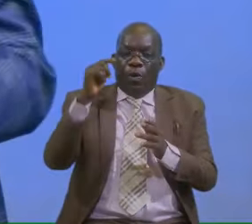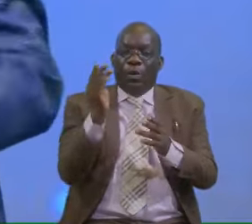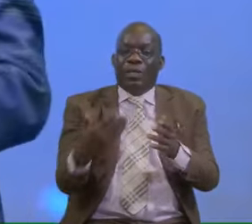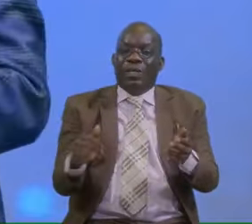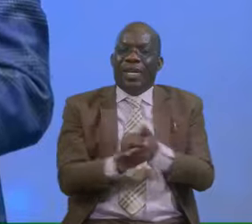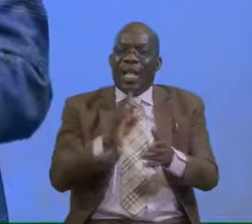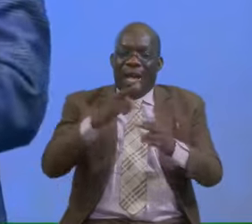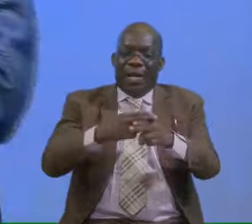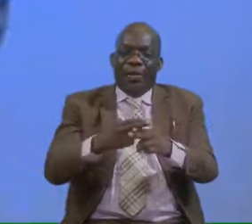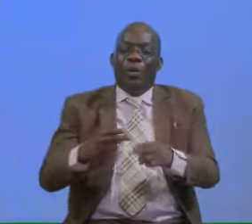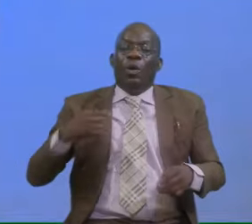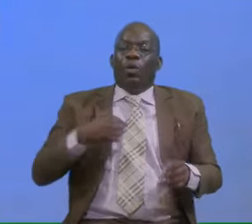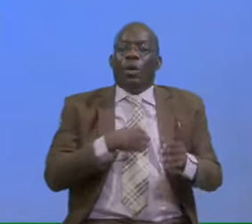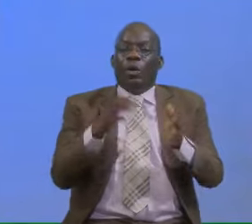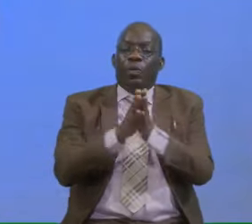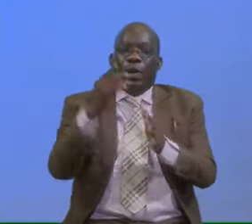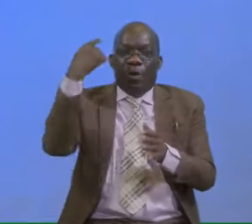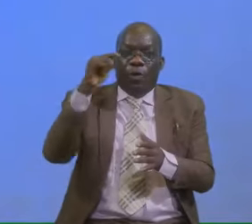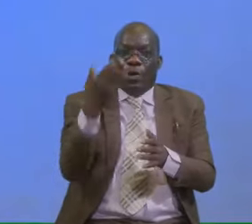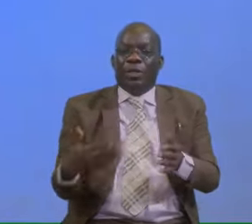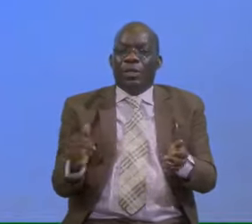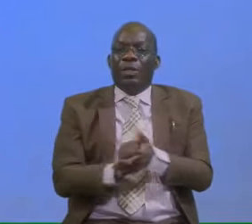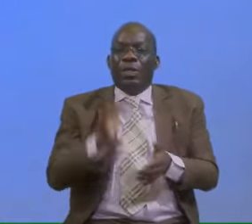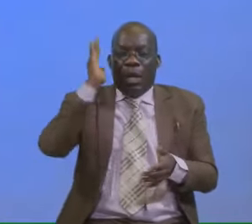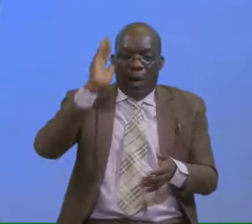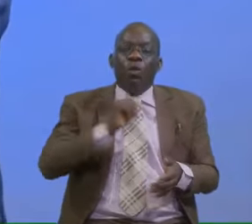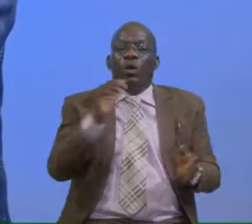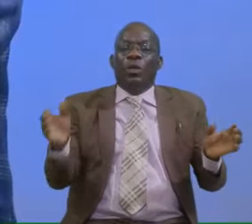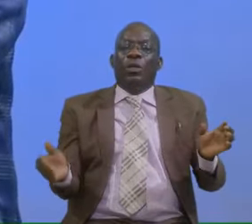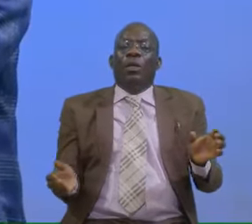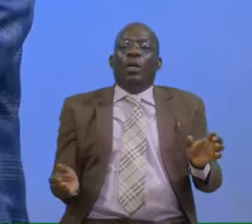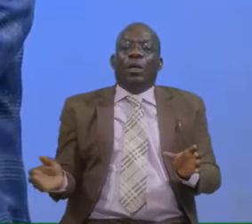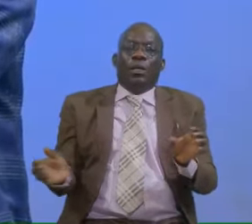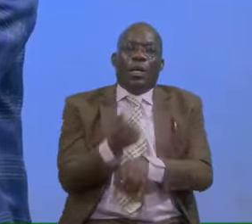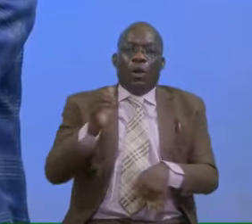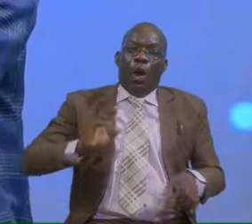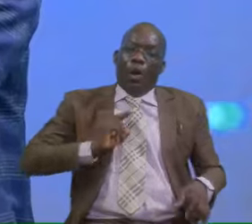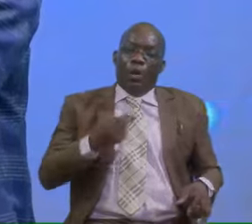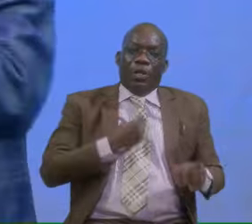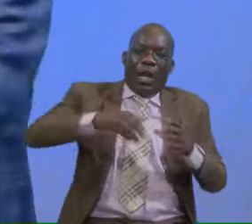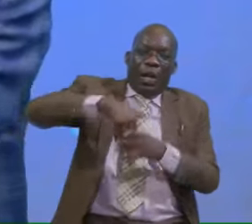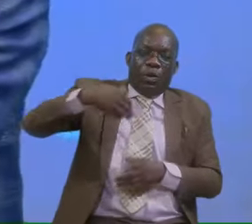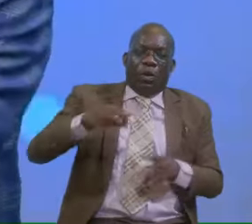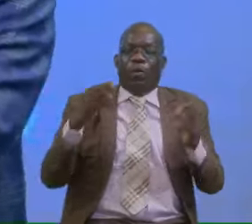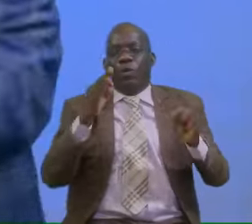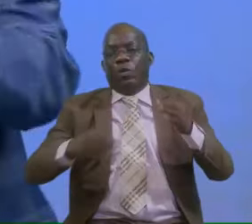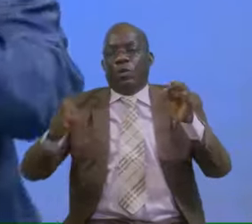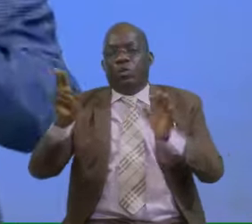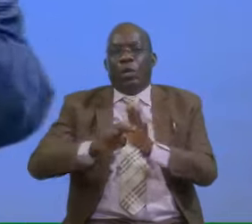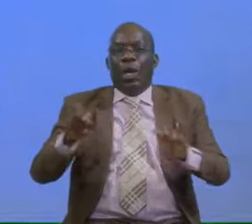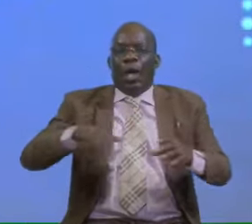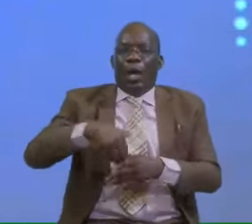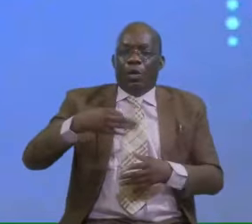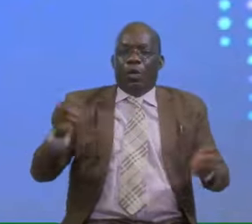for things that will not get us out of judgment, out of damnation,